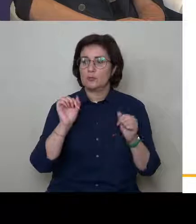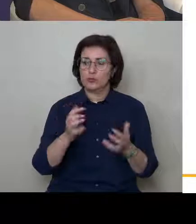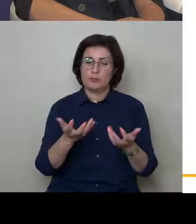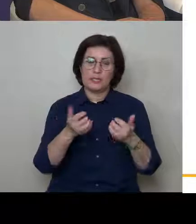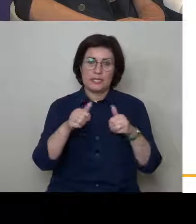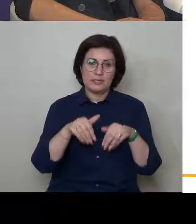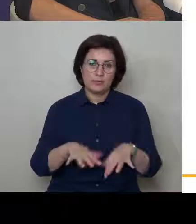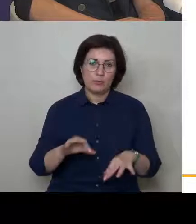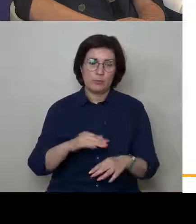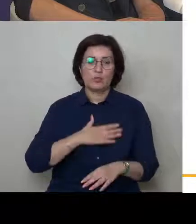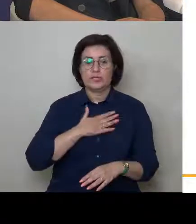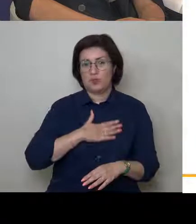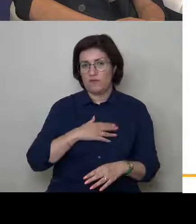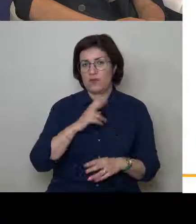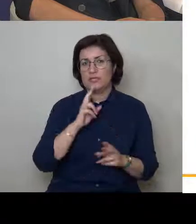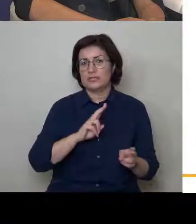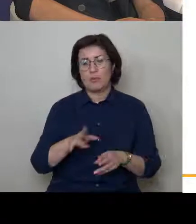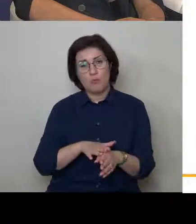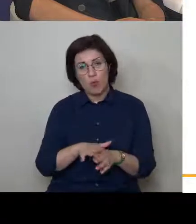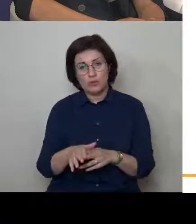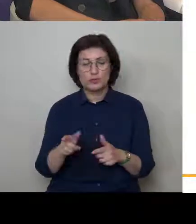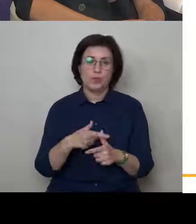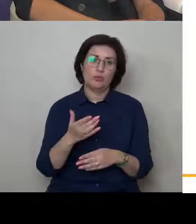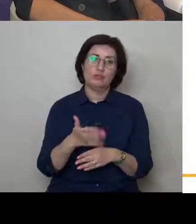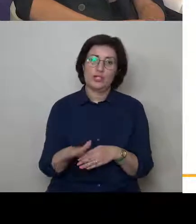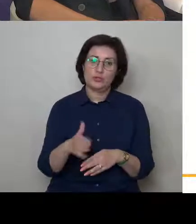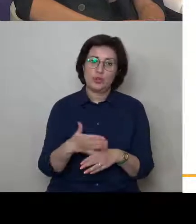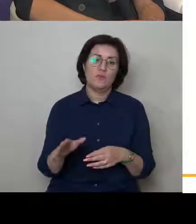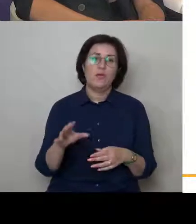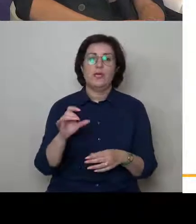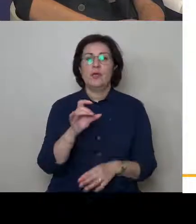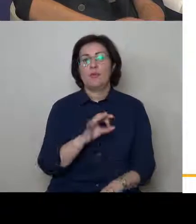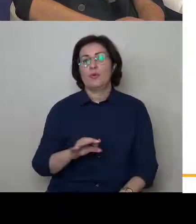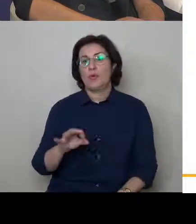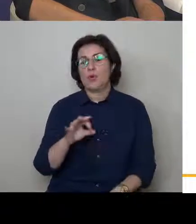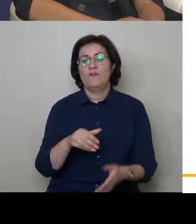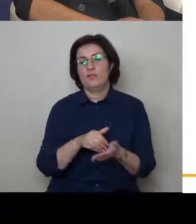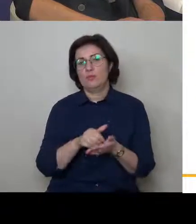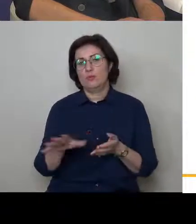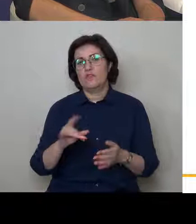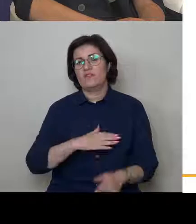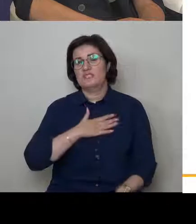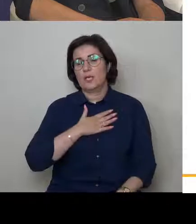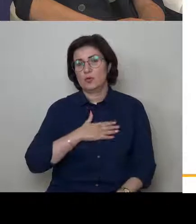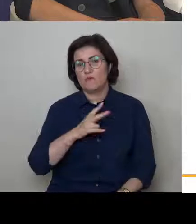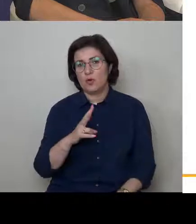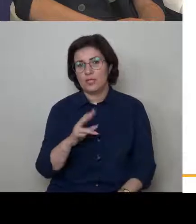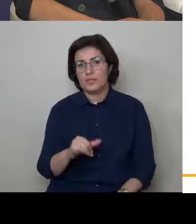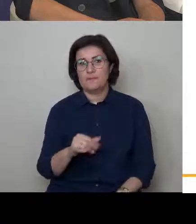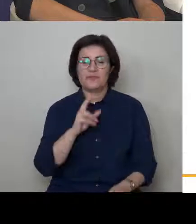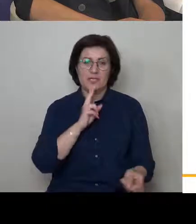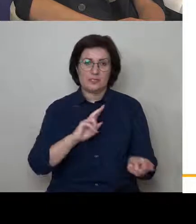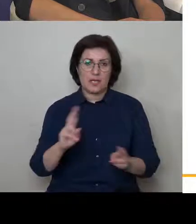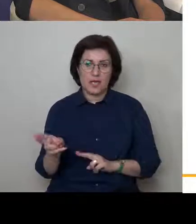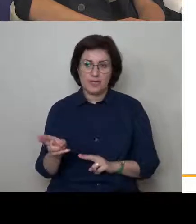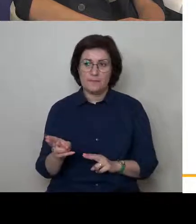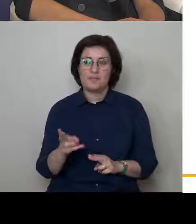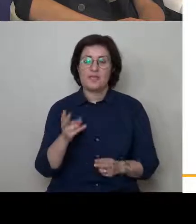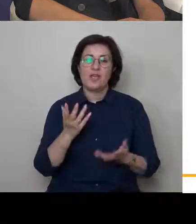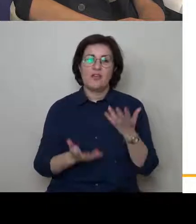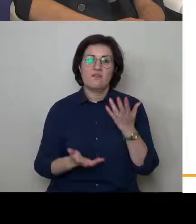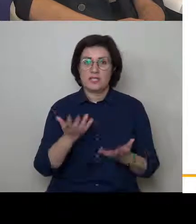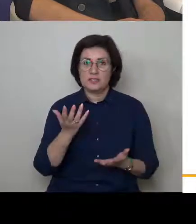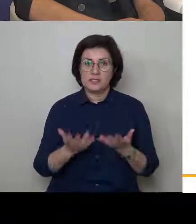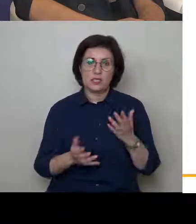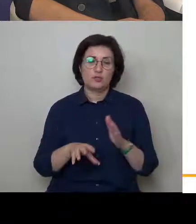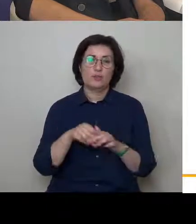discuss it. The election commission may decide that it may be granted or it may be